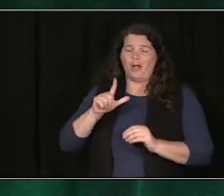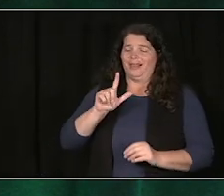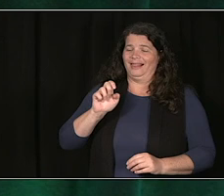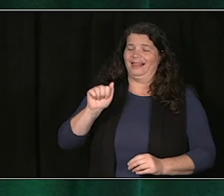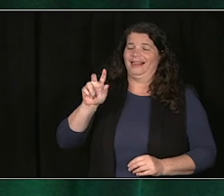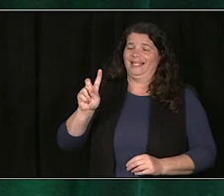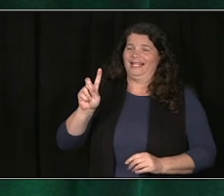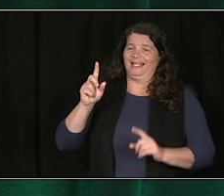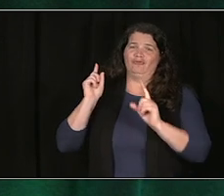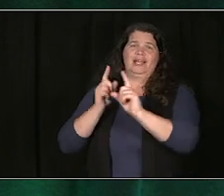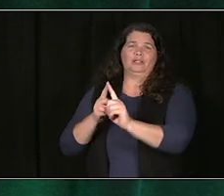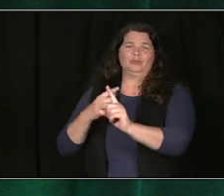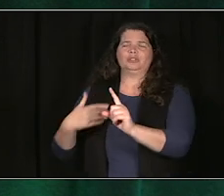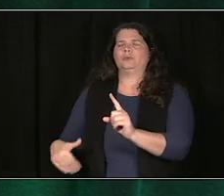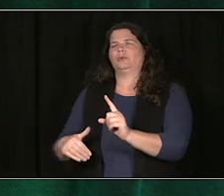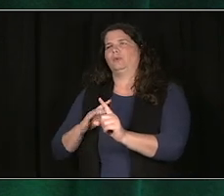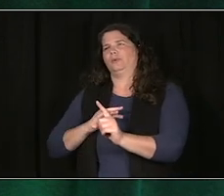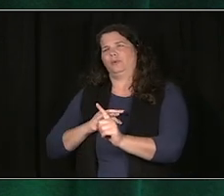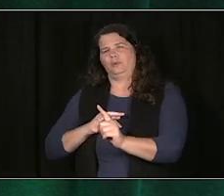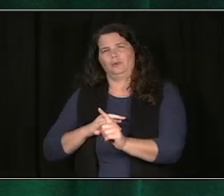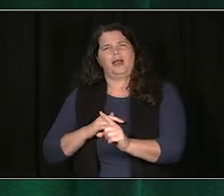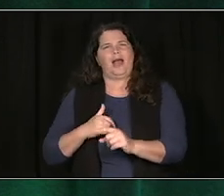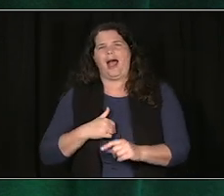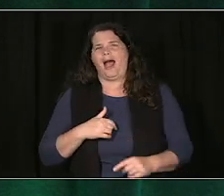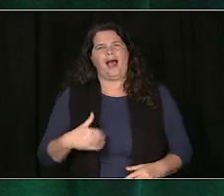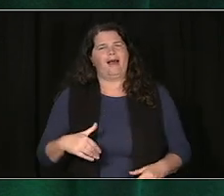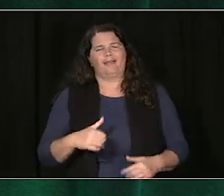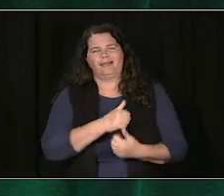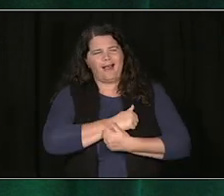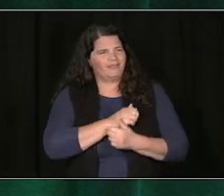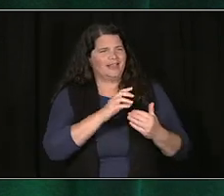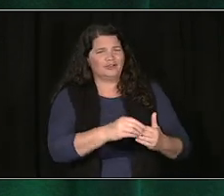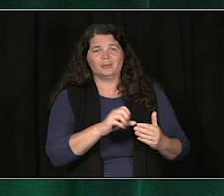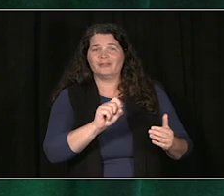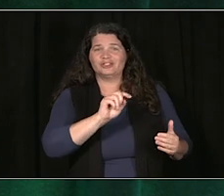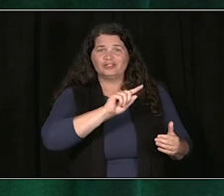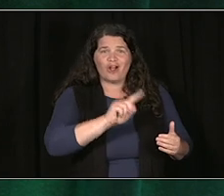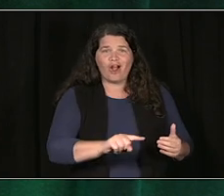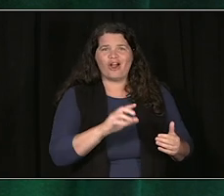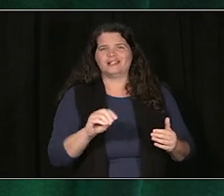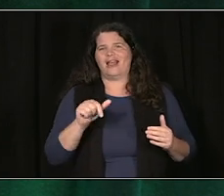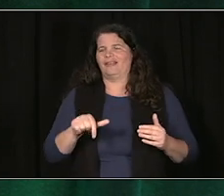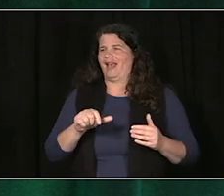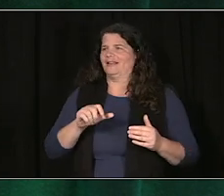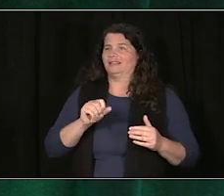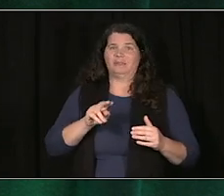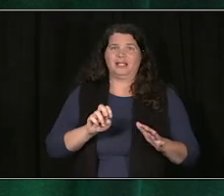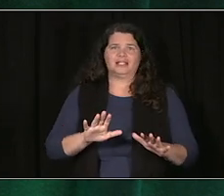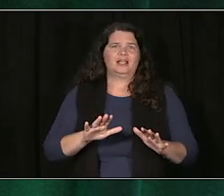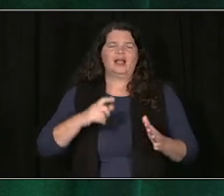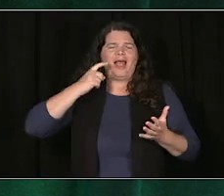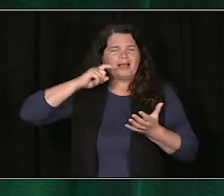was blown away by the leadership of Starz in this space and really starting off with acknowledging the need